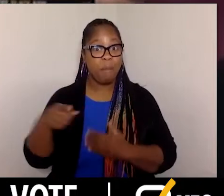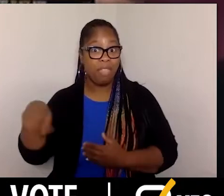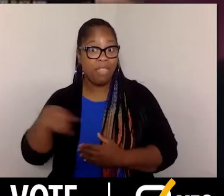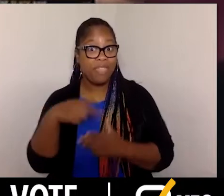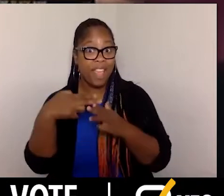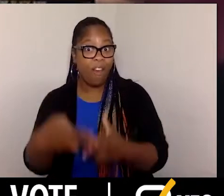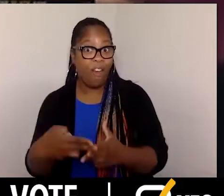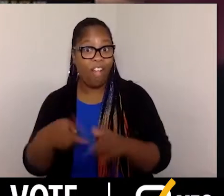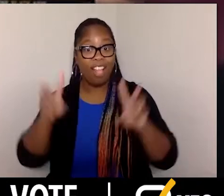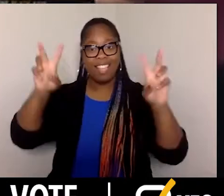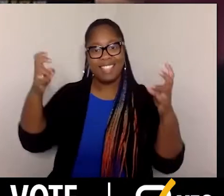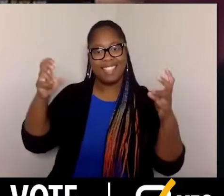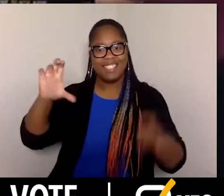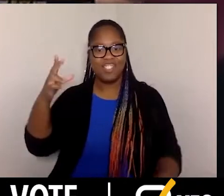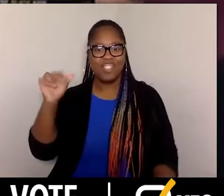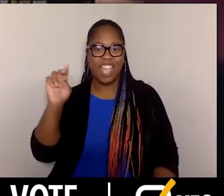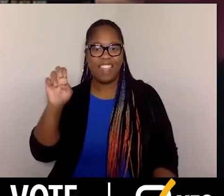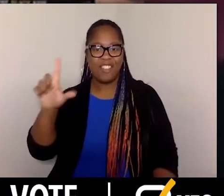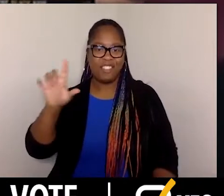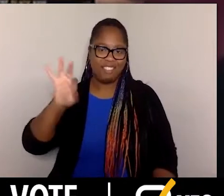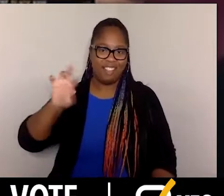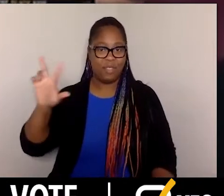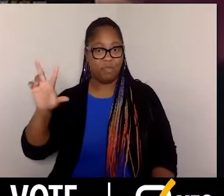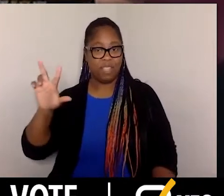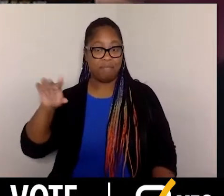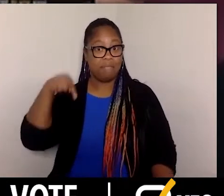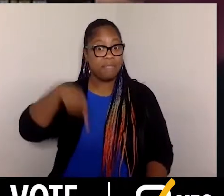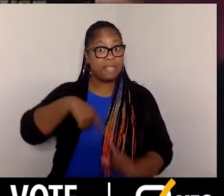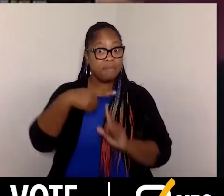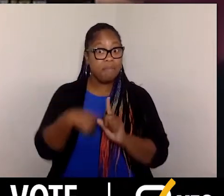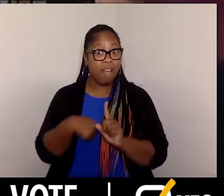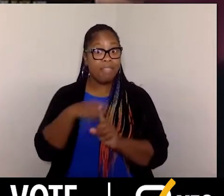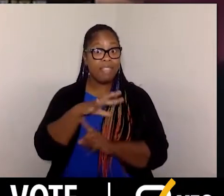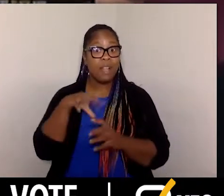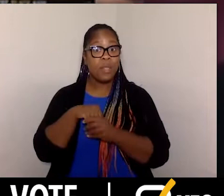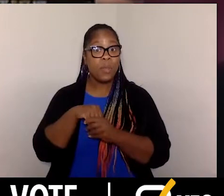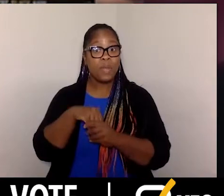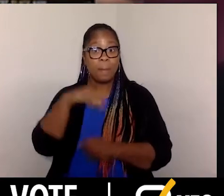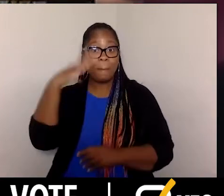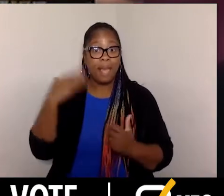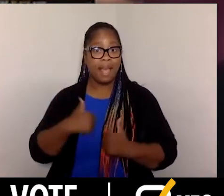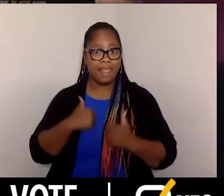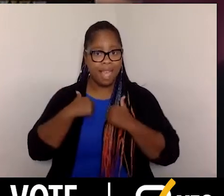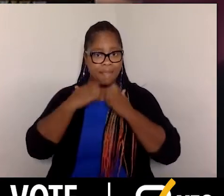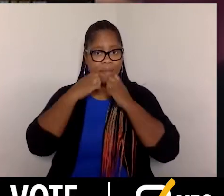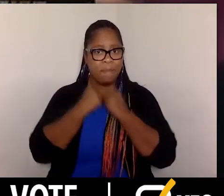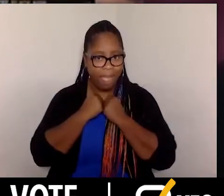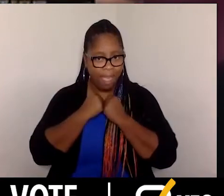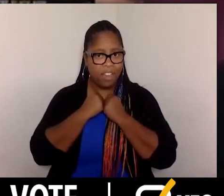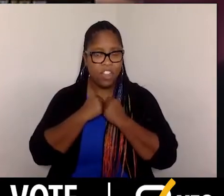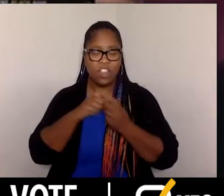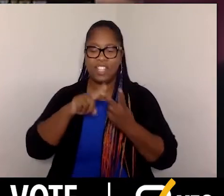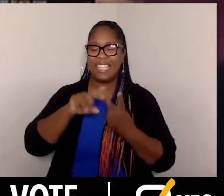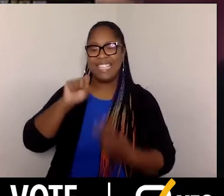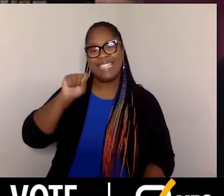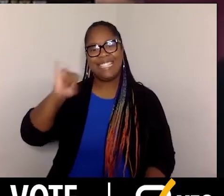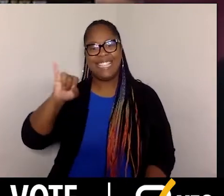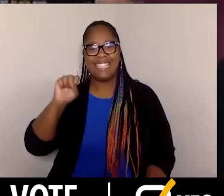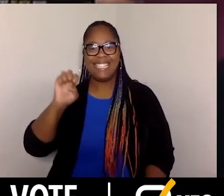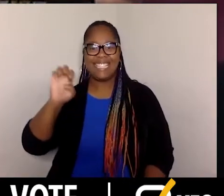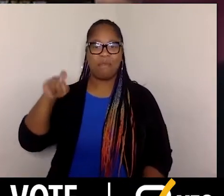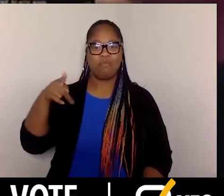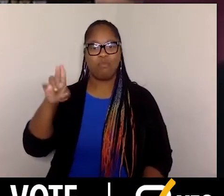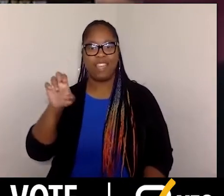Channel 93. This month, they covered Black Lives Matter and a Si Se Puede segment